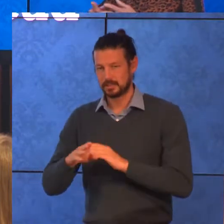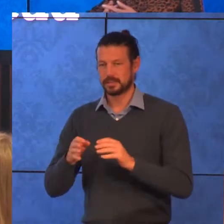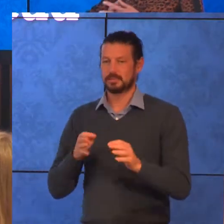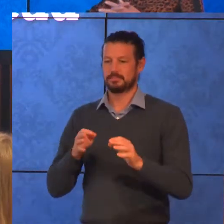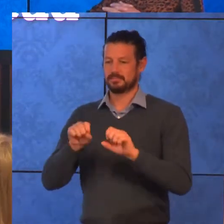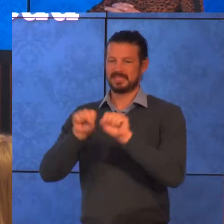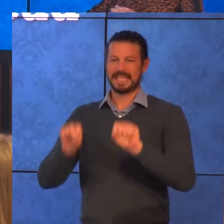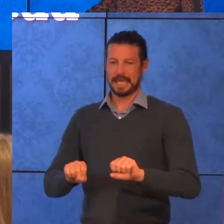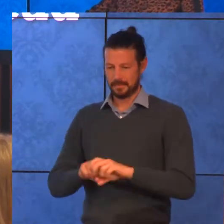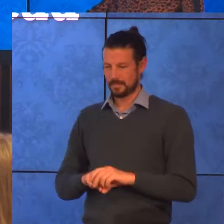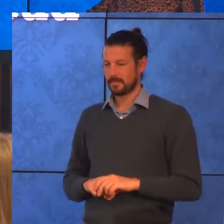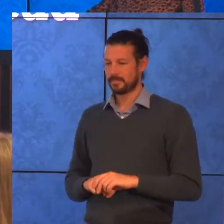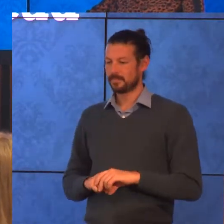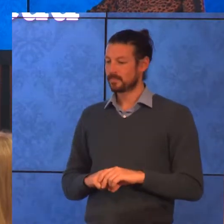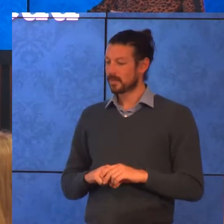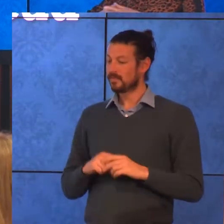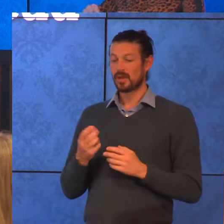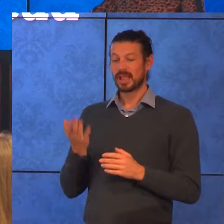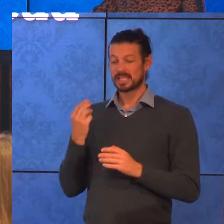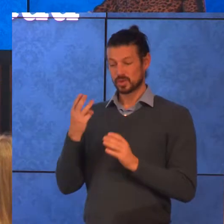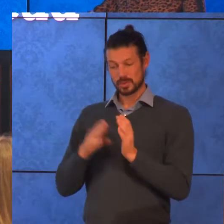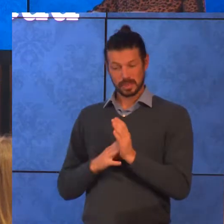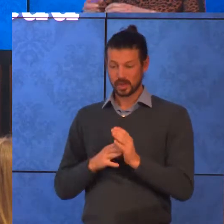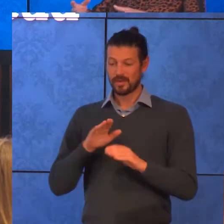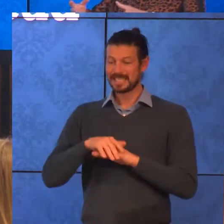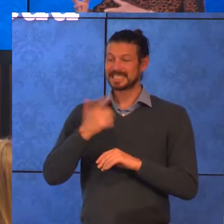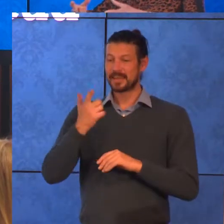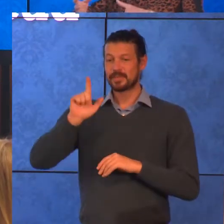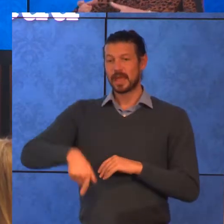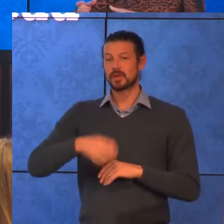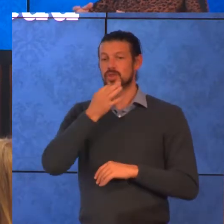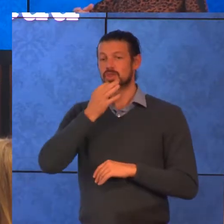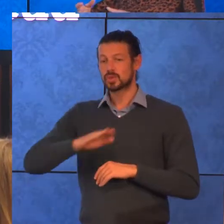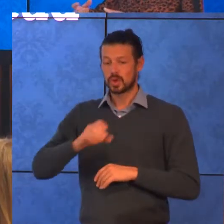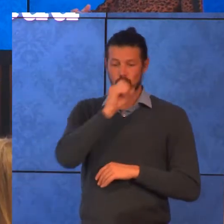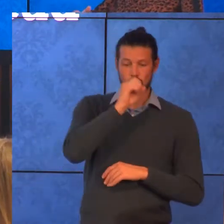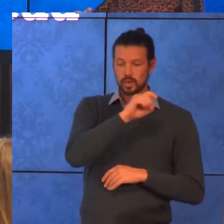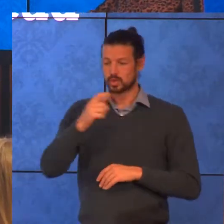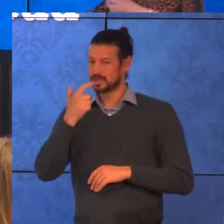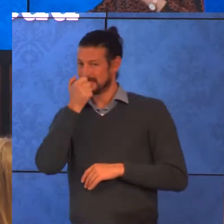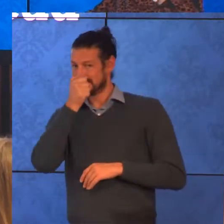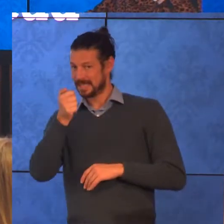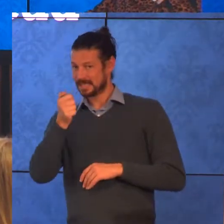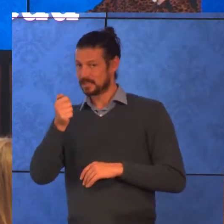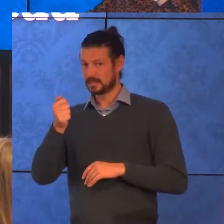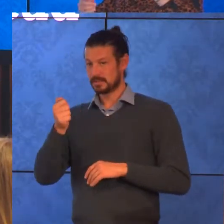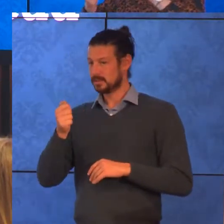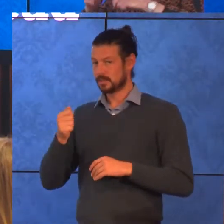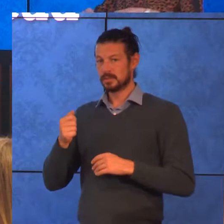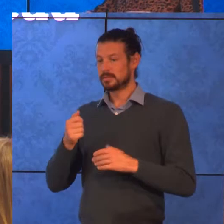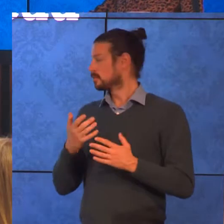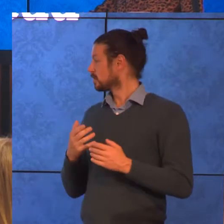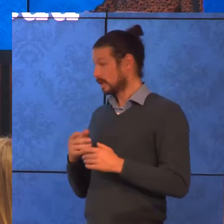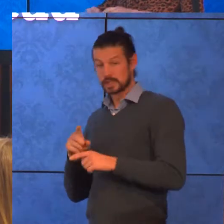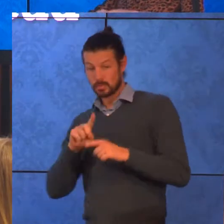quarter was over 7,000 children, 0 to 6 years, that came either into the gateway. That's the highest it's been ever in the NDIS? In the